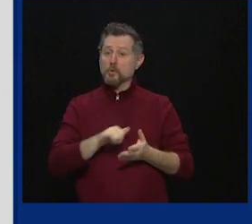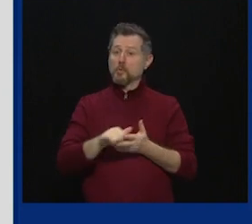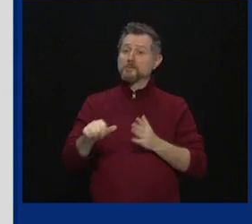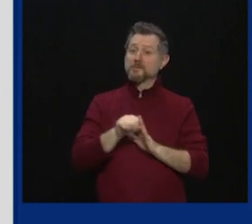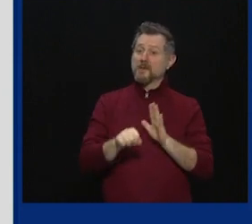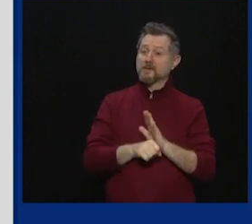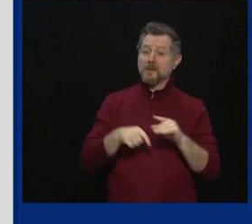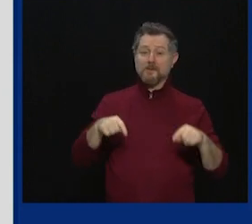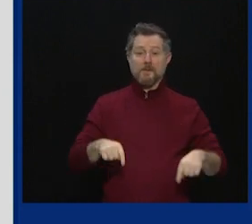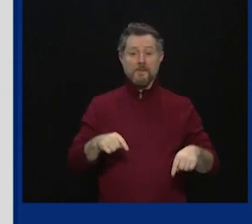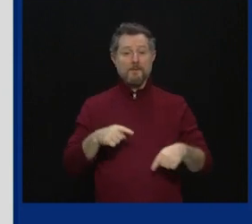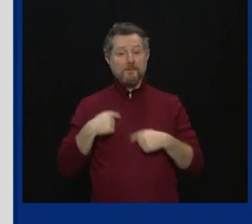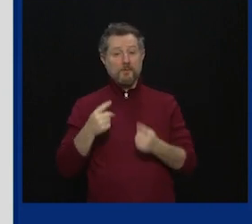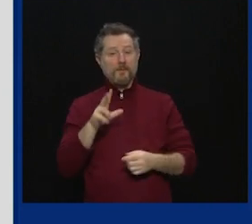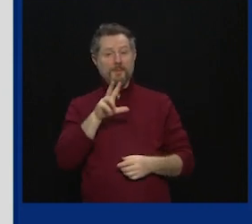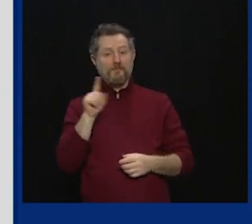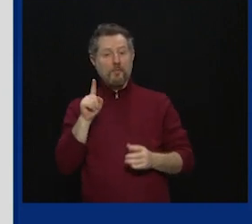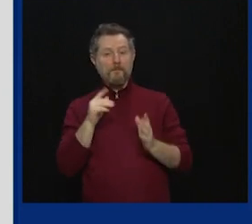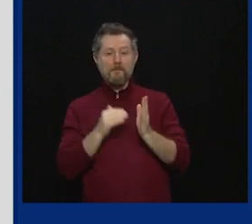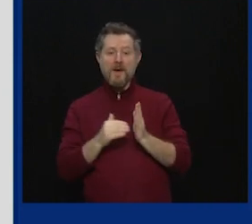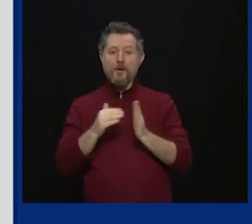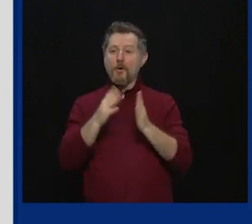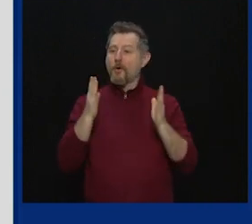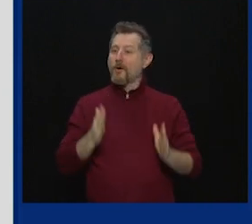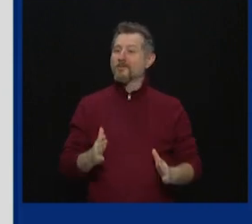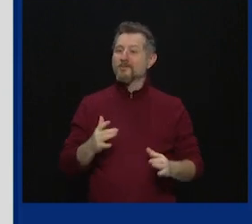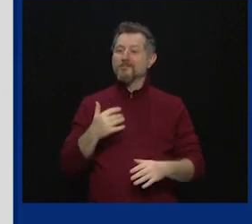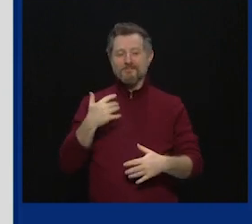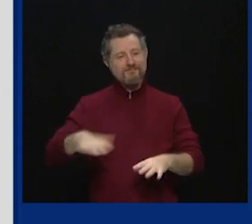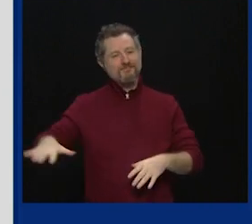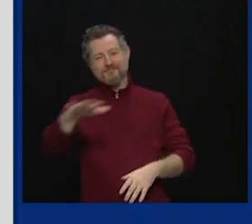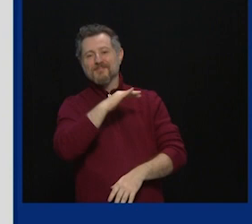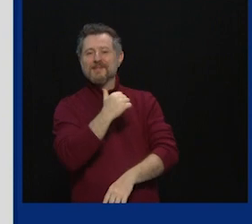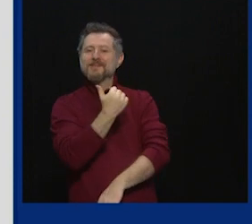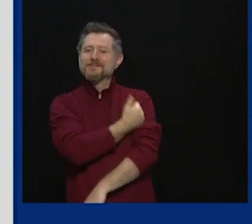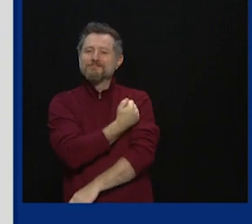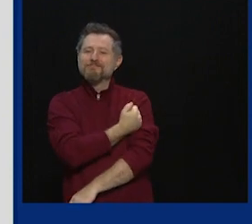have 30% of New Yorkers who are not fully vaccinated.